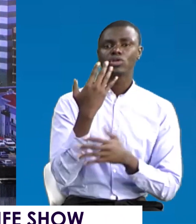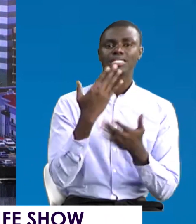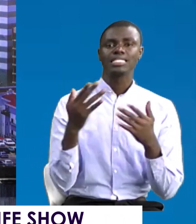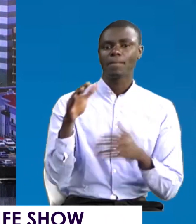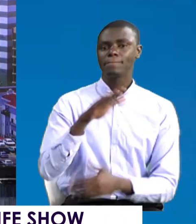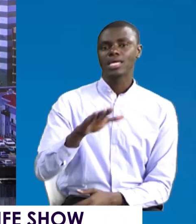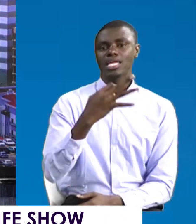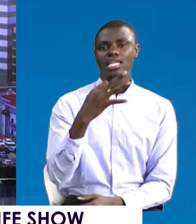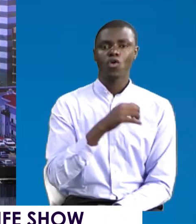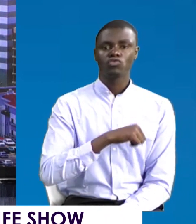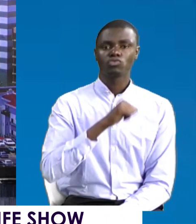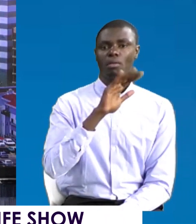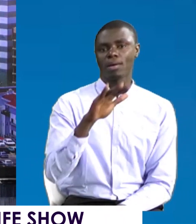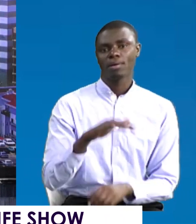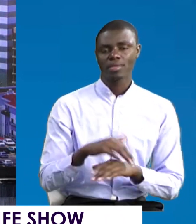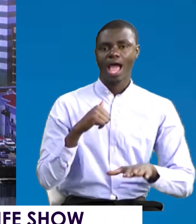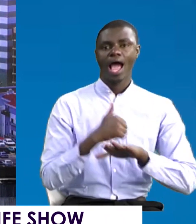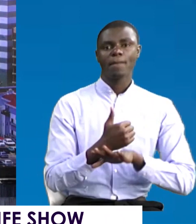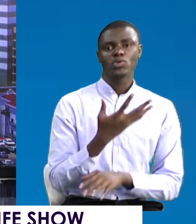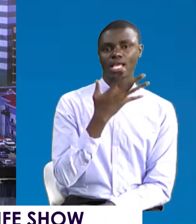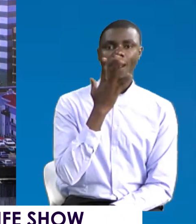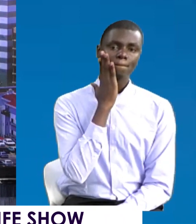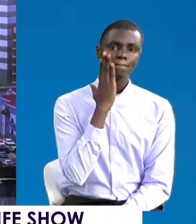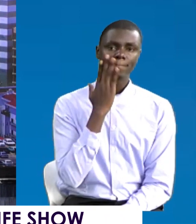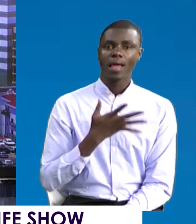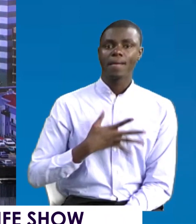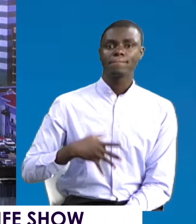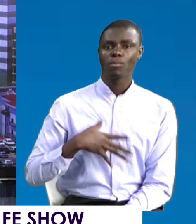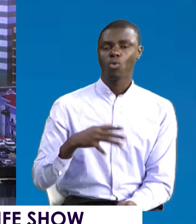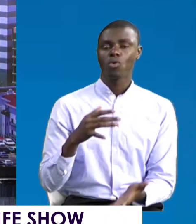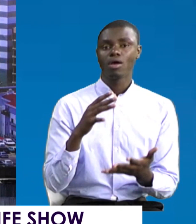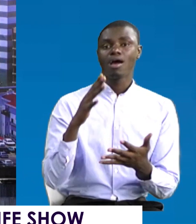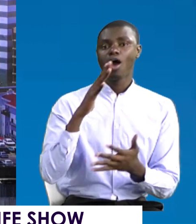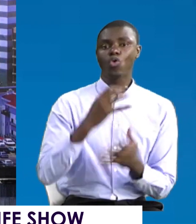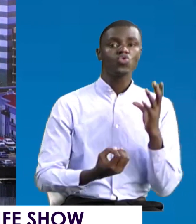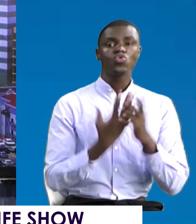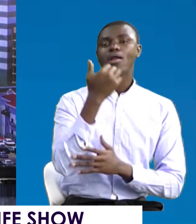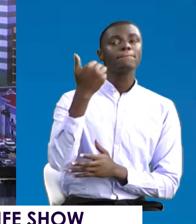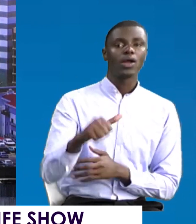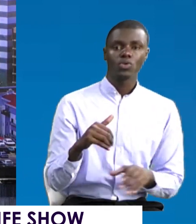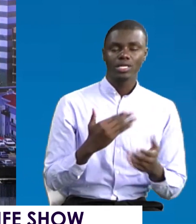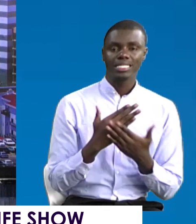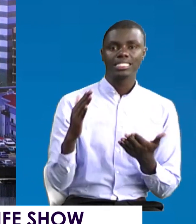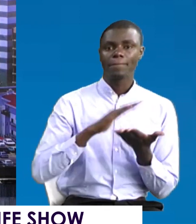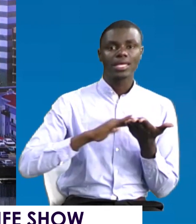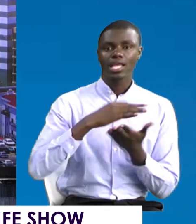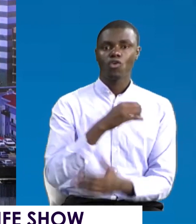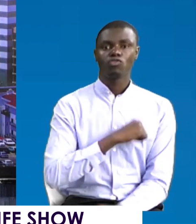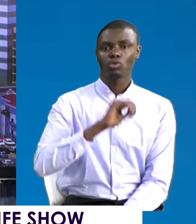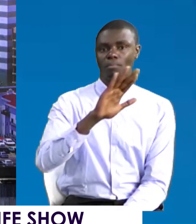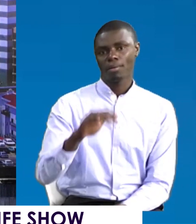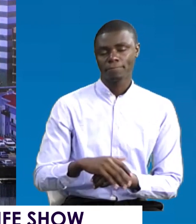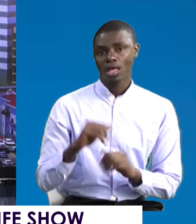of their soul. Abusive mothers are people that have not grown in a certain area of their souls.